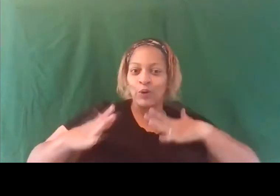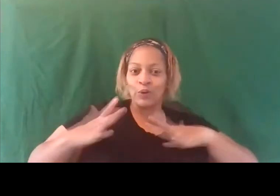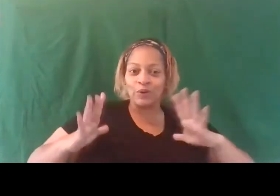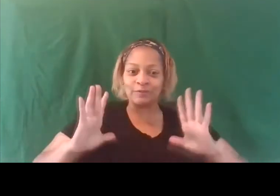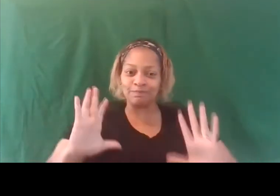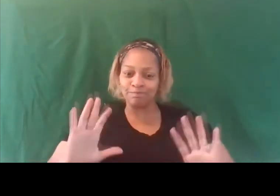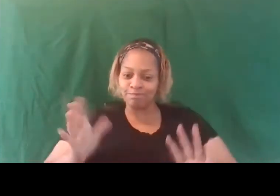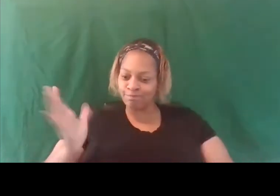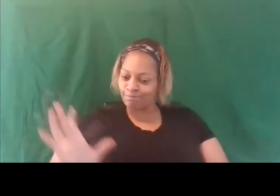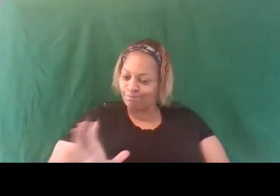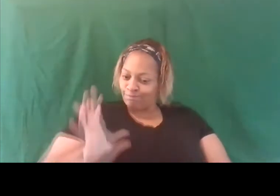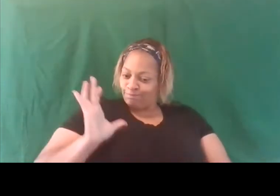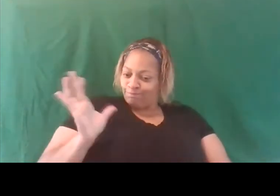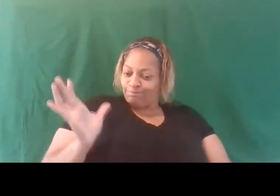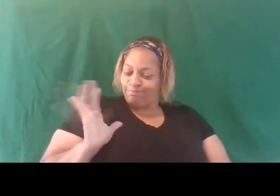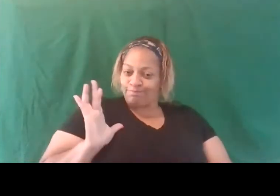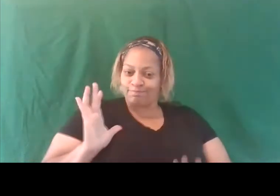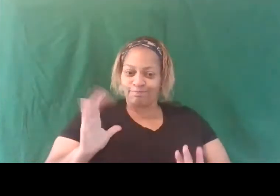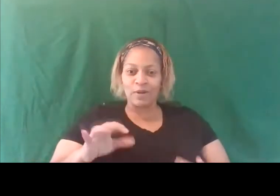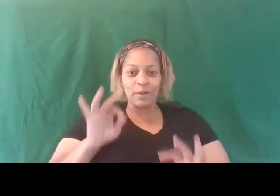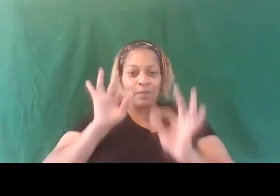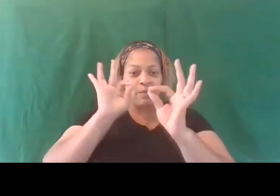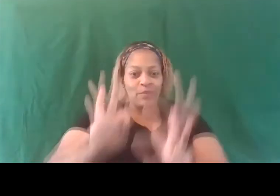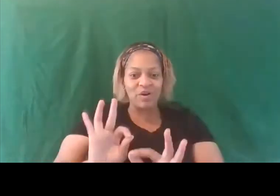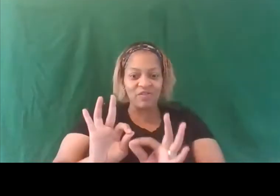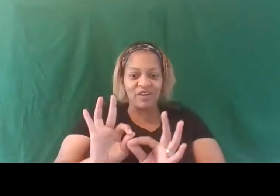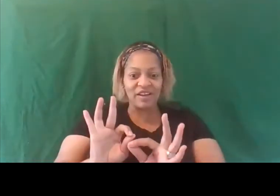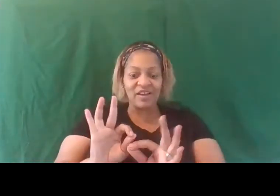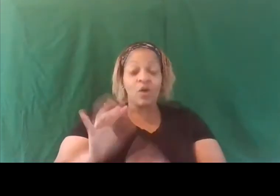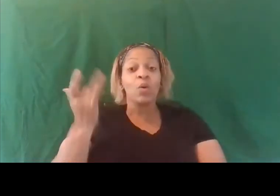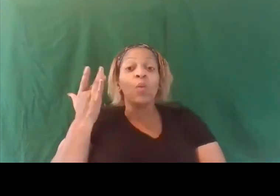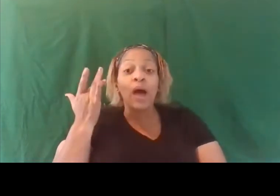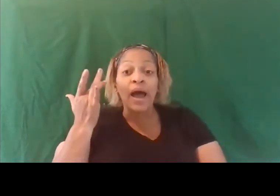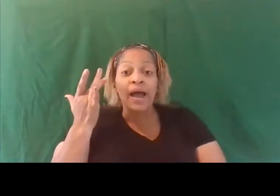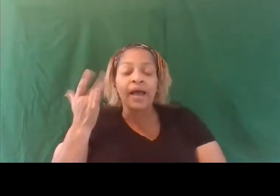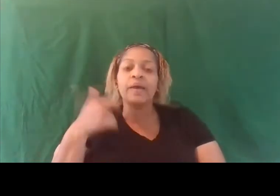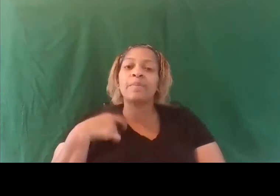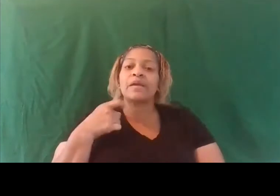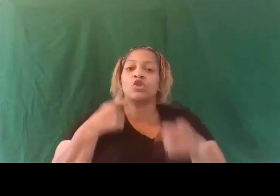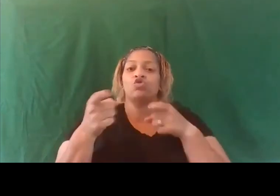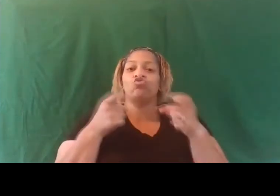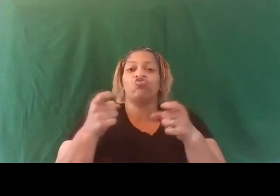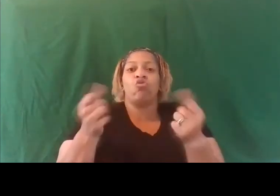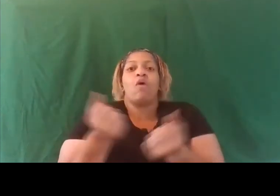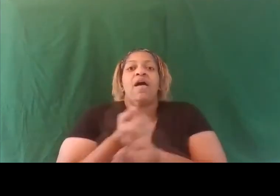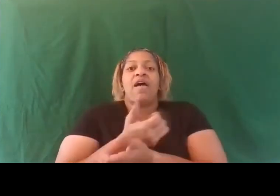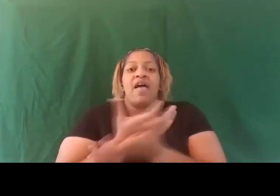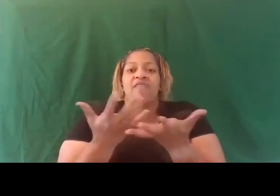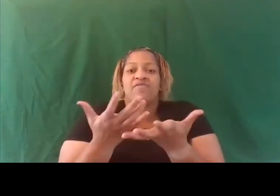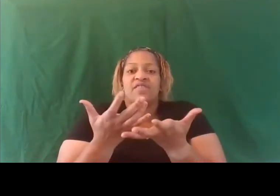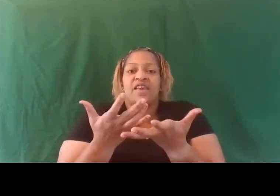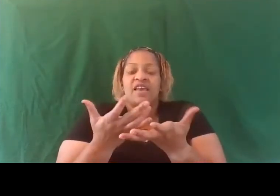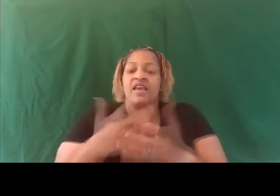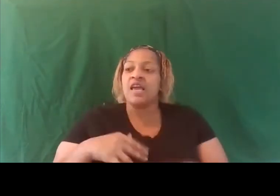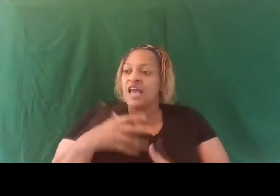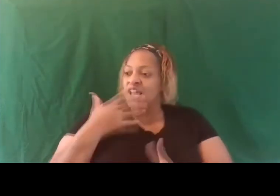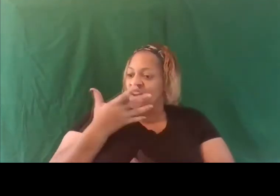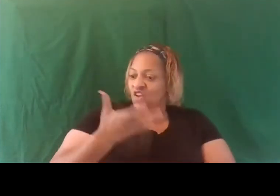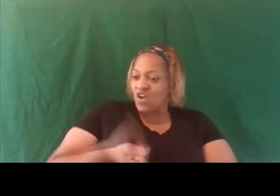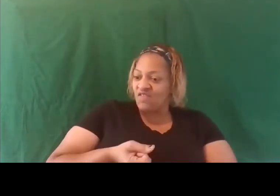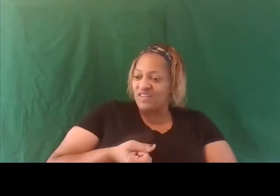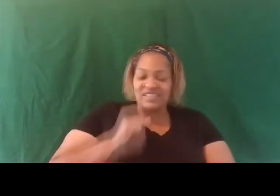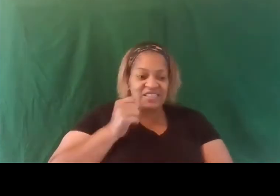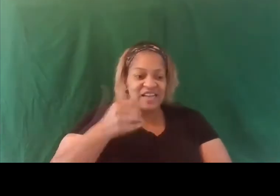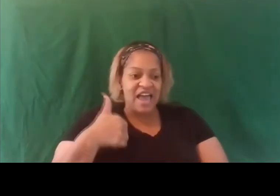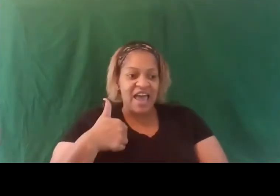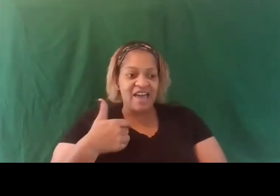sharp because I have to control everything. I don't have the confidence. I'm afraid of, you know, if I